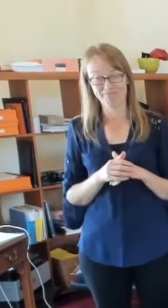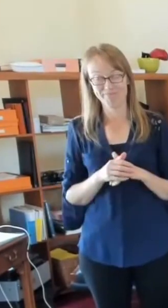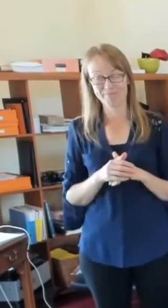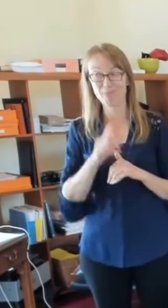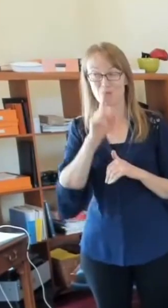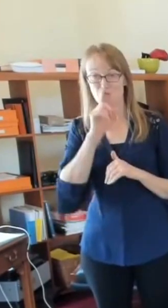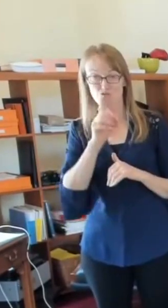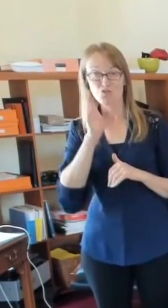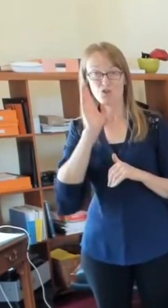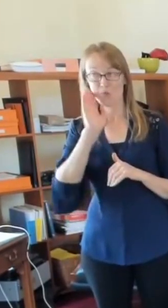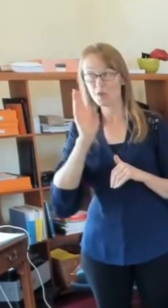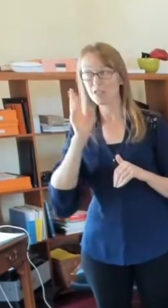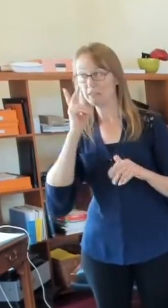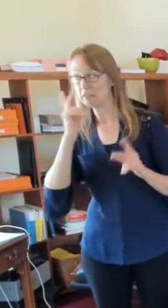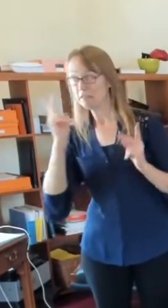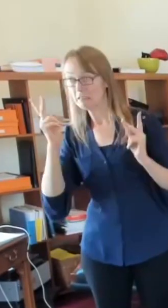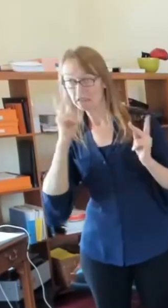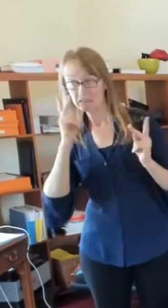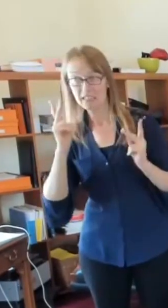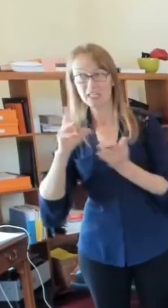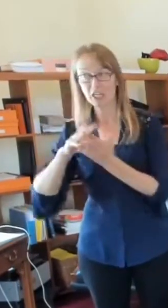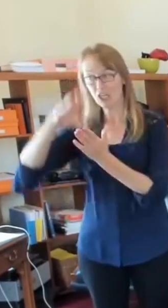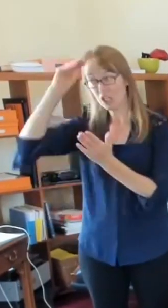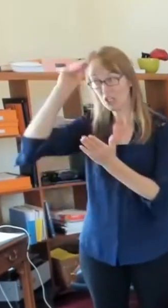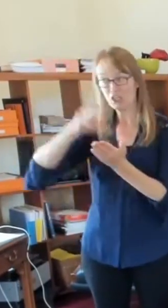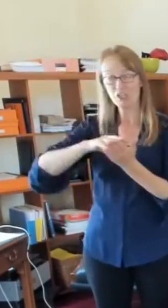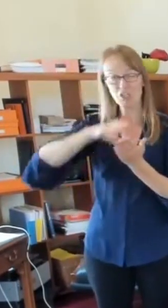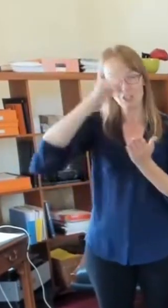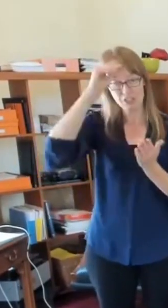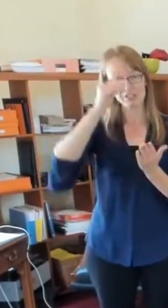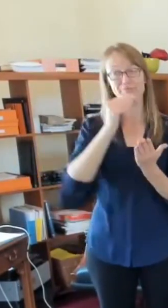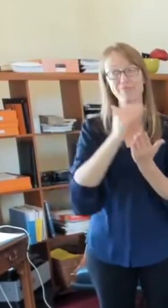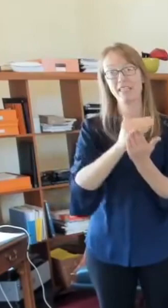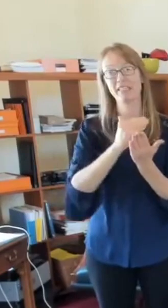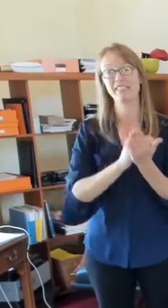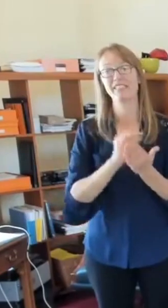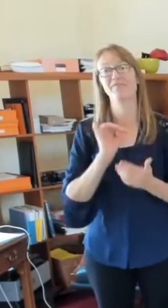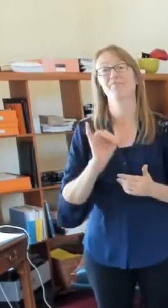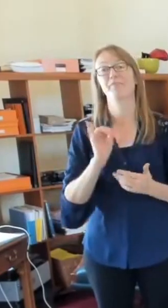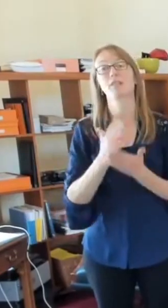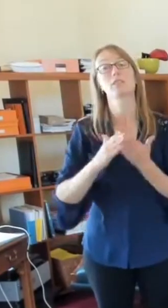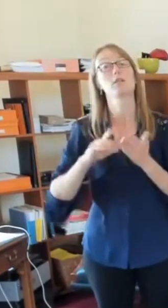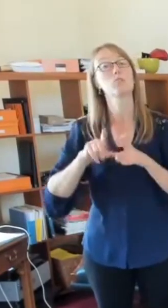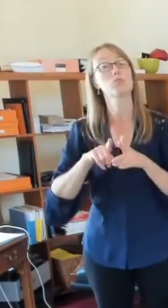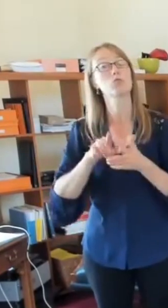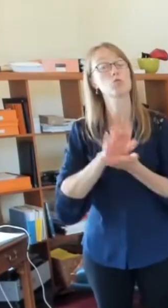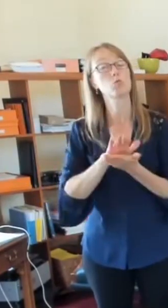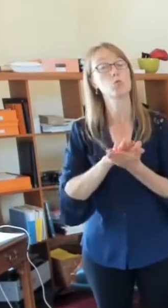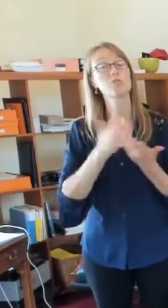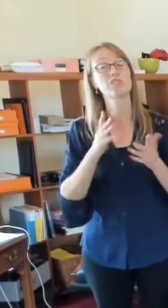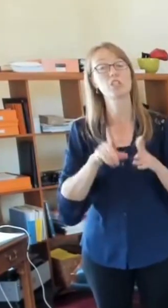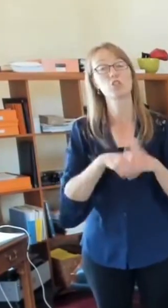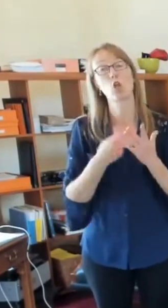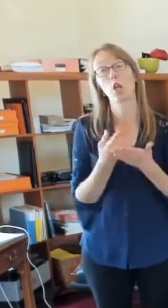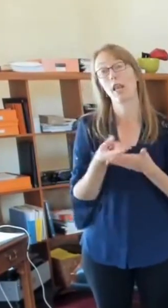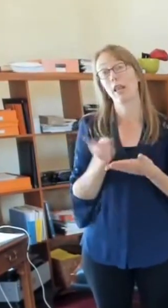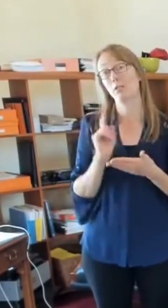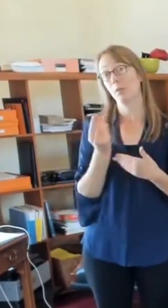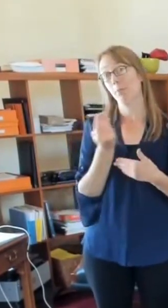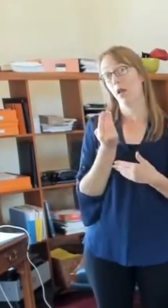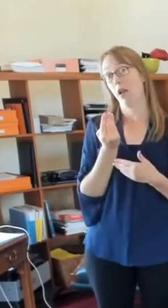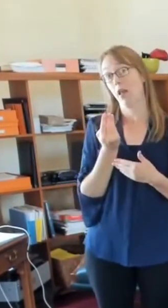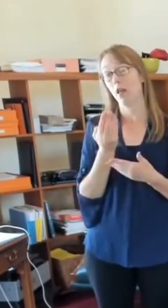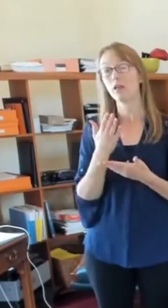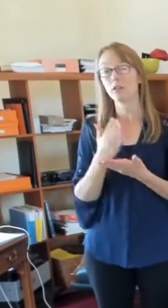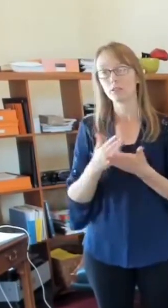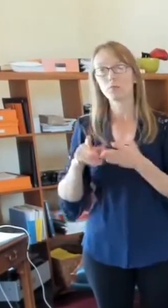Some schools started today, and there were even a few schools who started last Monday. But almost all schools,